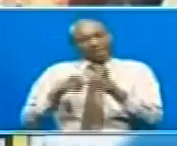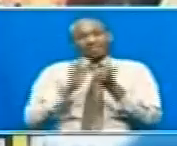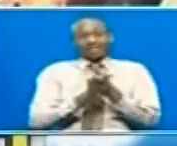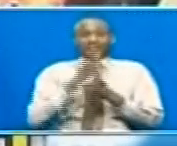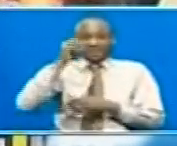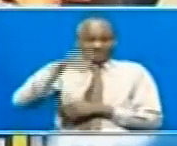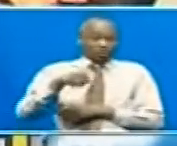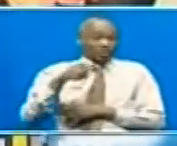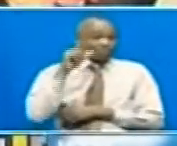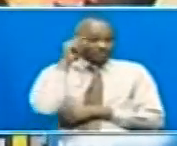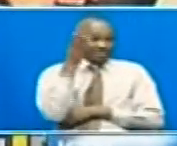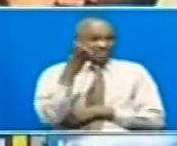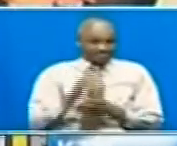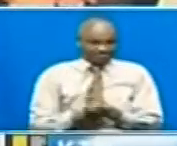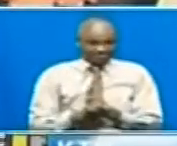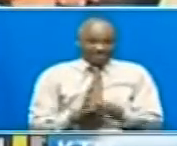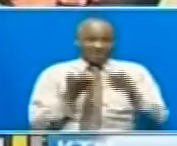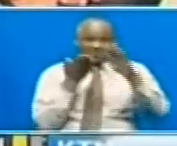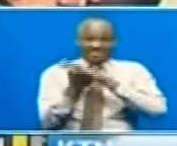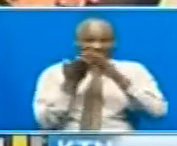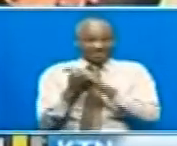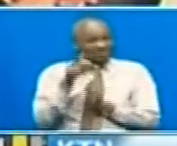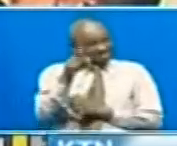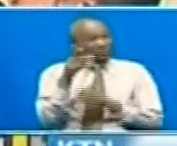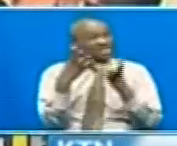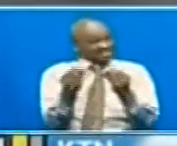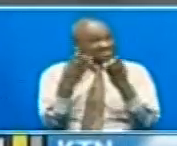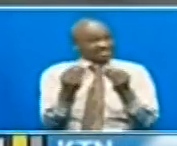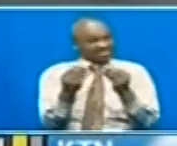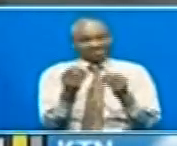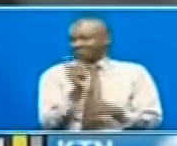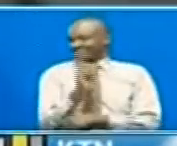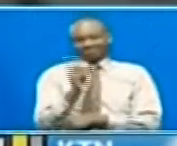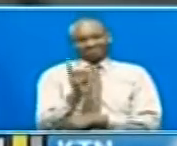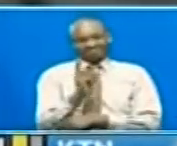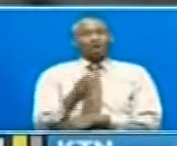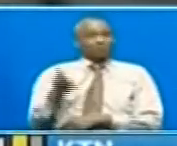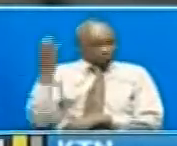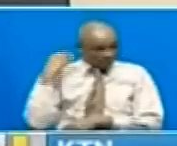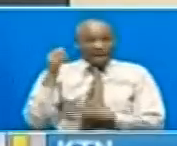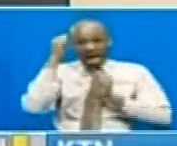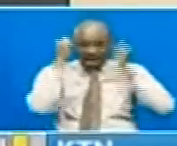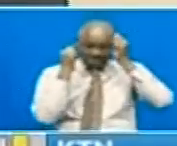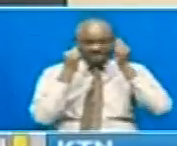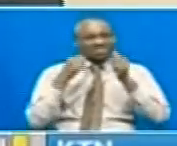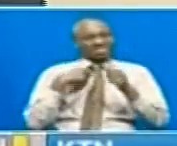June. The video is not an easy watch, even for a former military man.